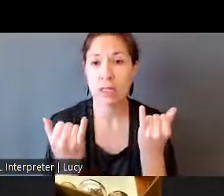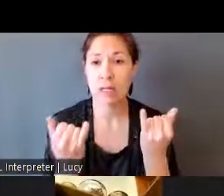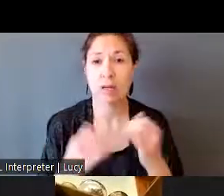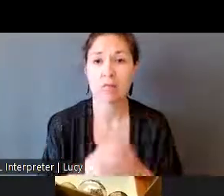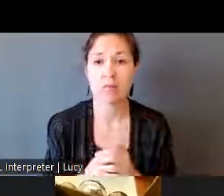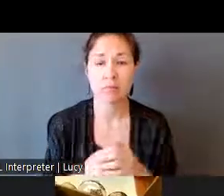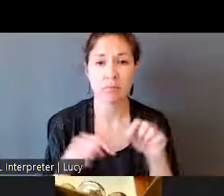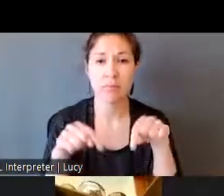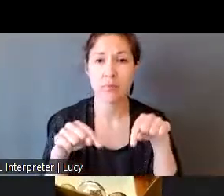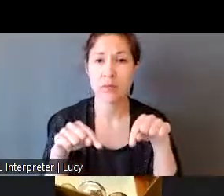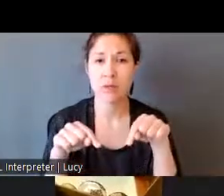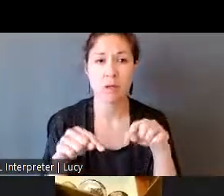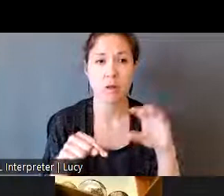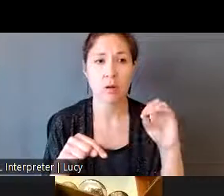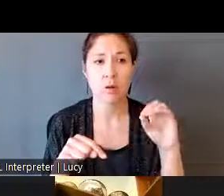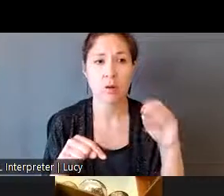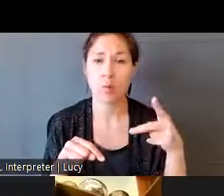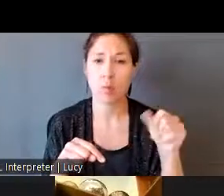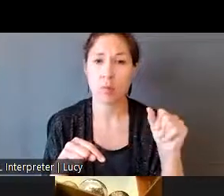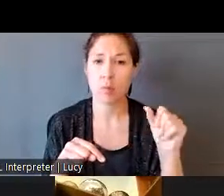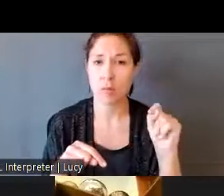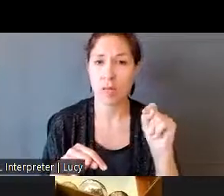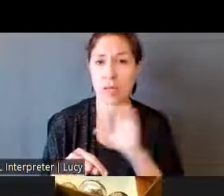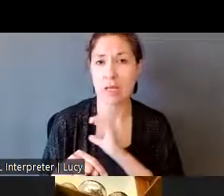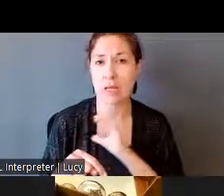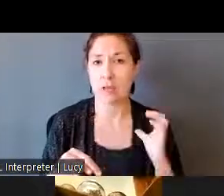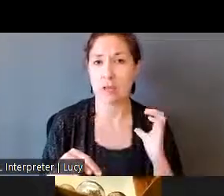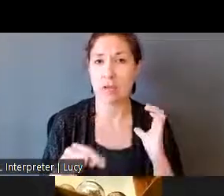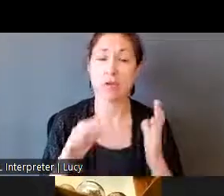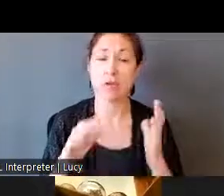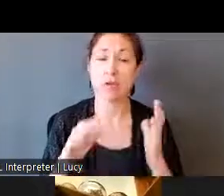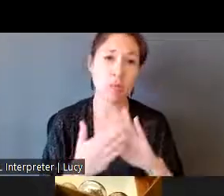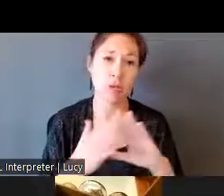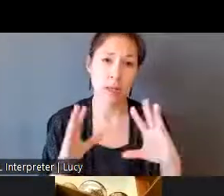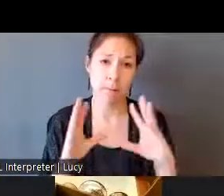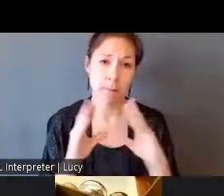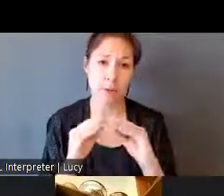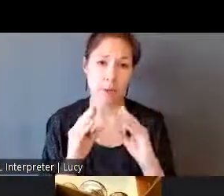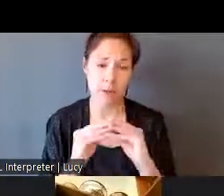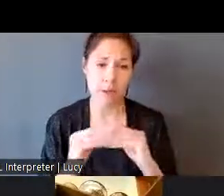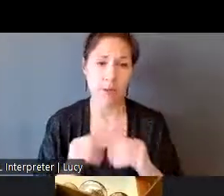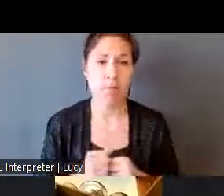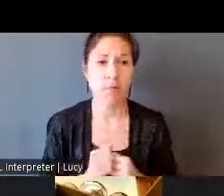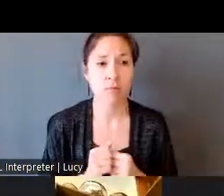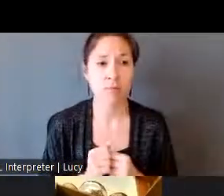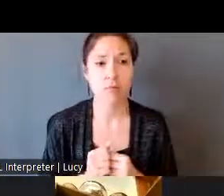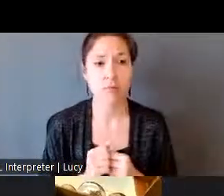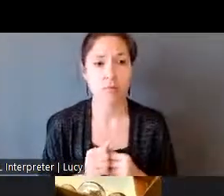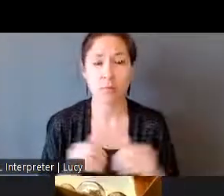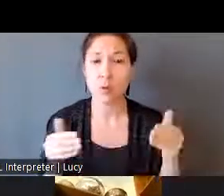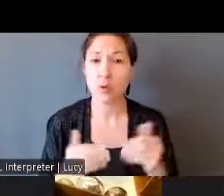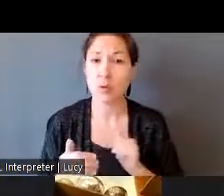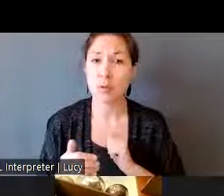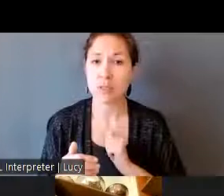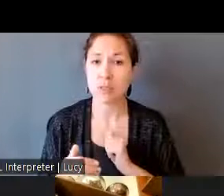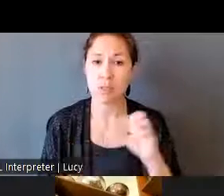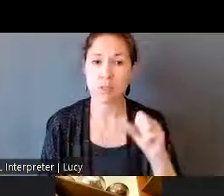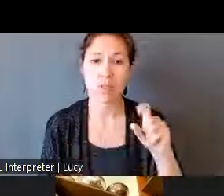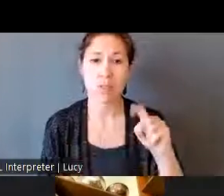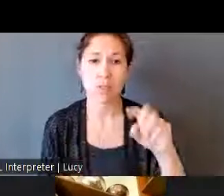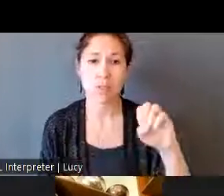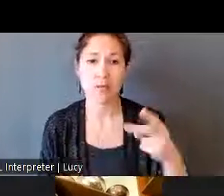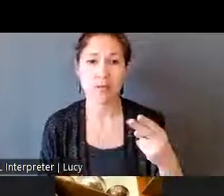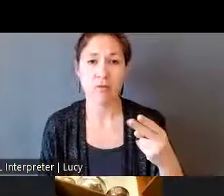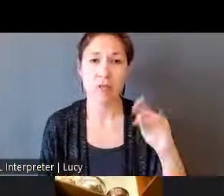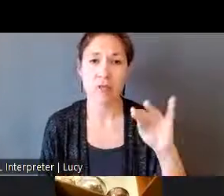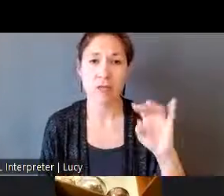is the OPAT Commission community meeting. I want to introduce myself. My name is Stephanie Everett. I am the Executive